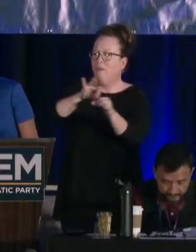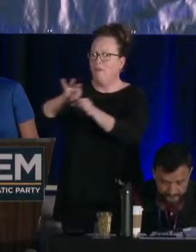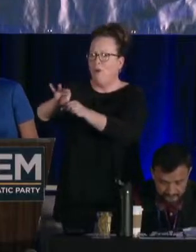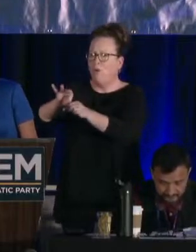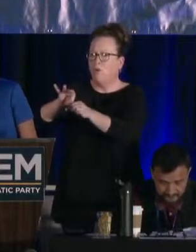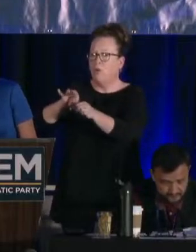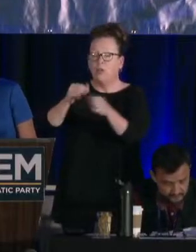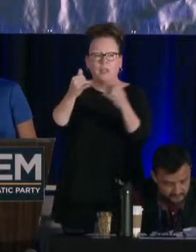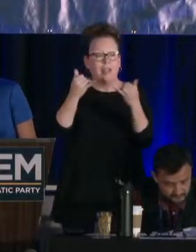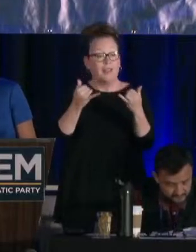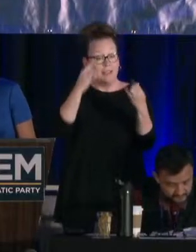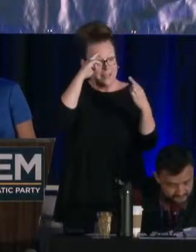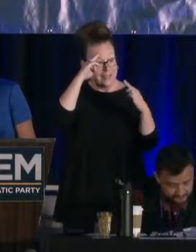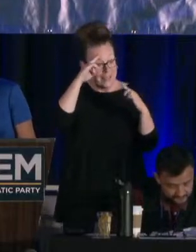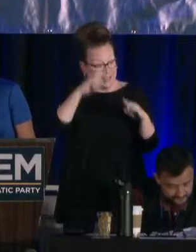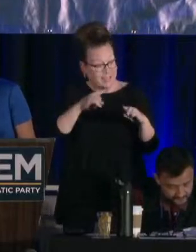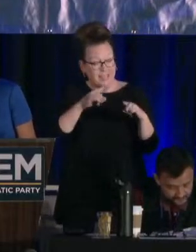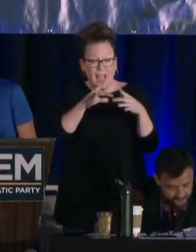is a consent calendar.